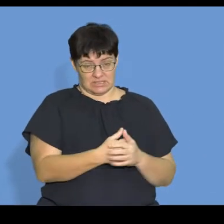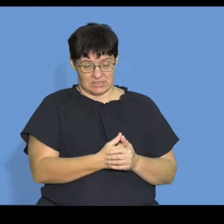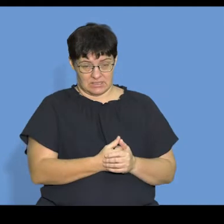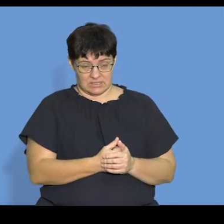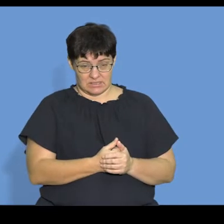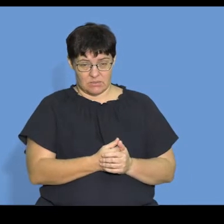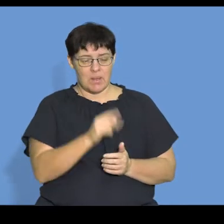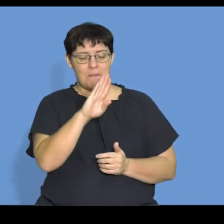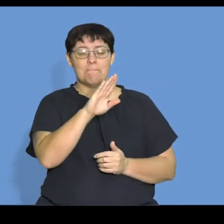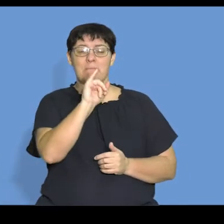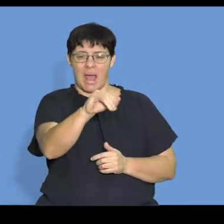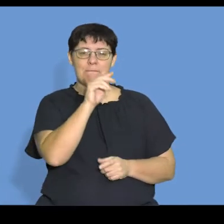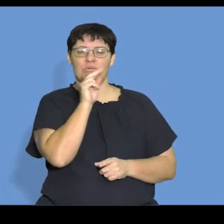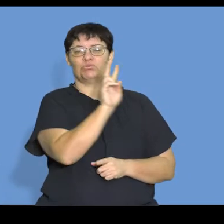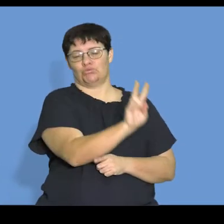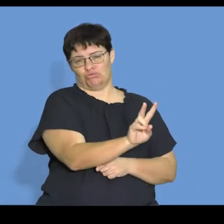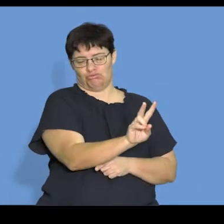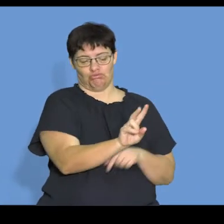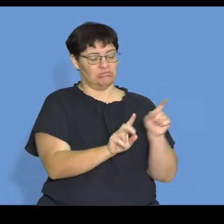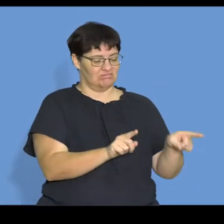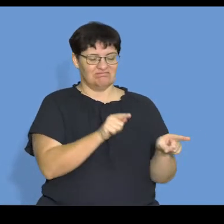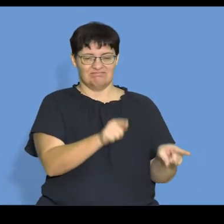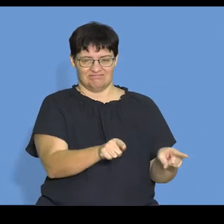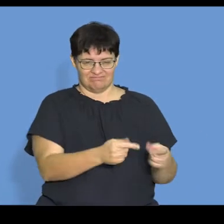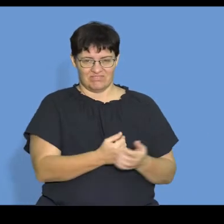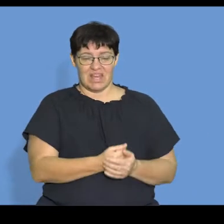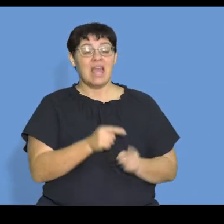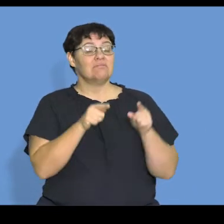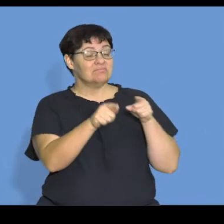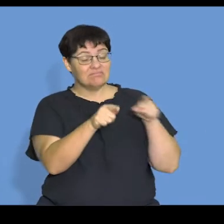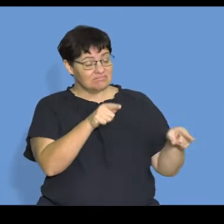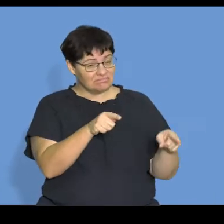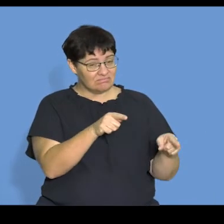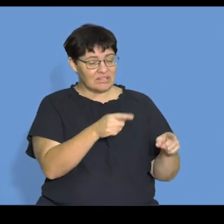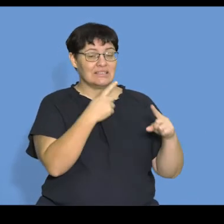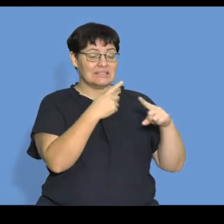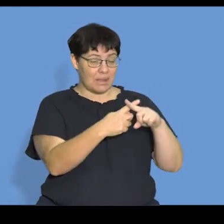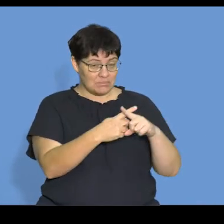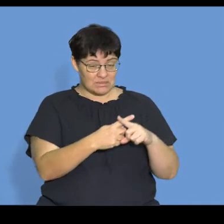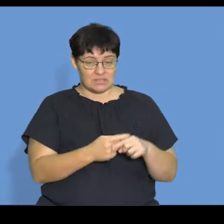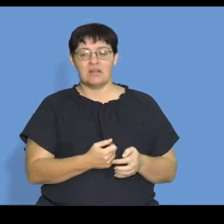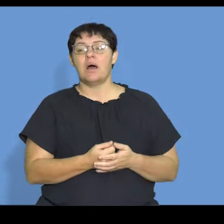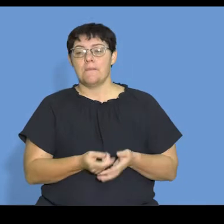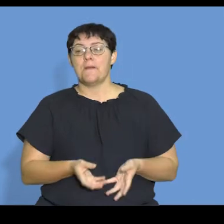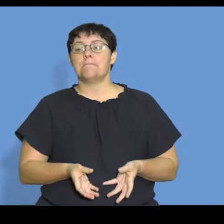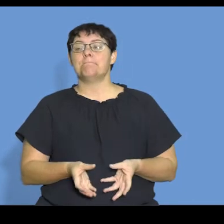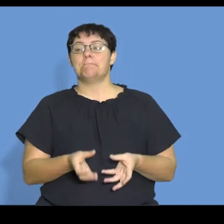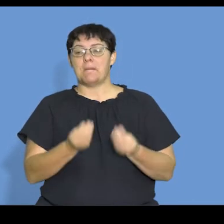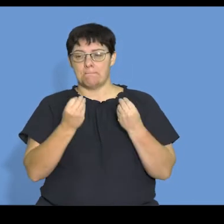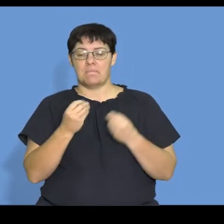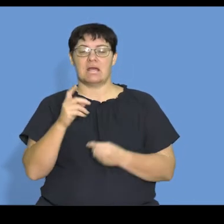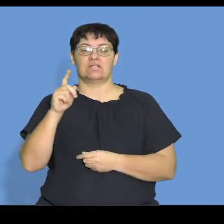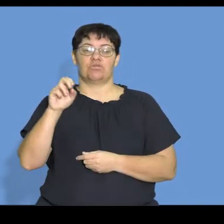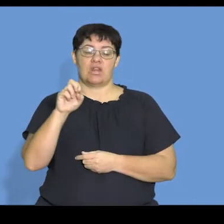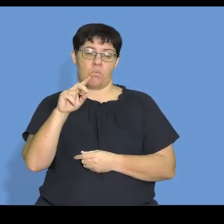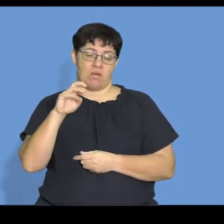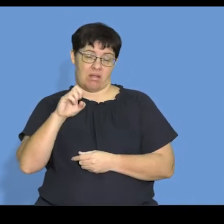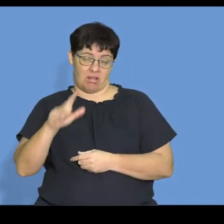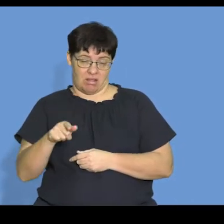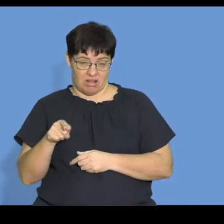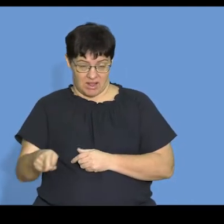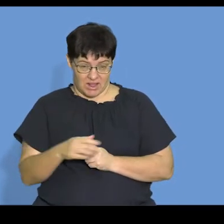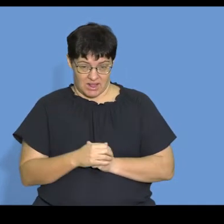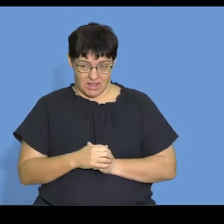2. When you multiply two binomials, what is it that you get? You form a trinomial. So that's where